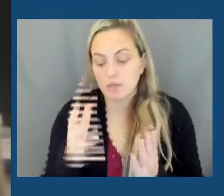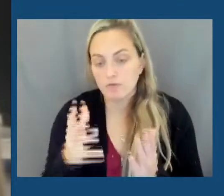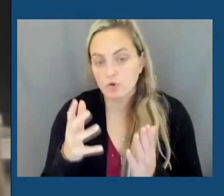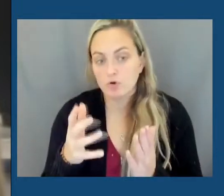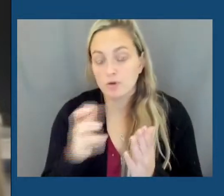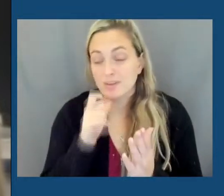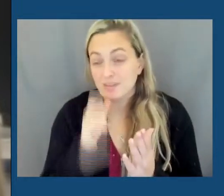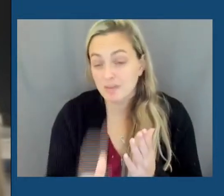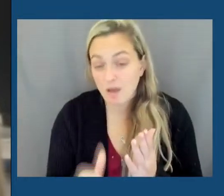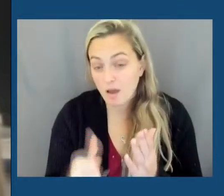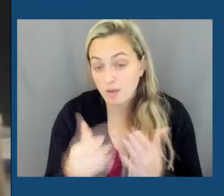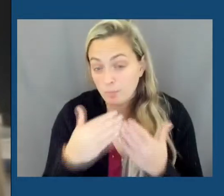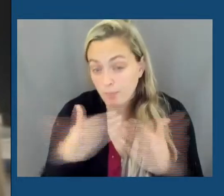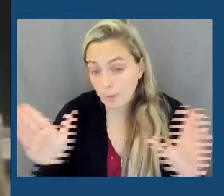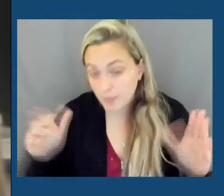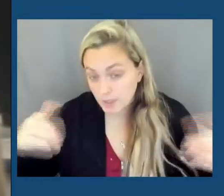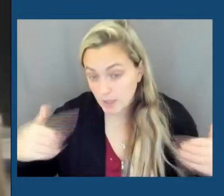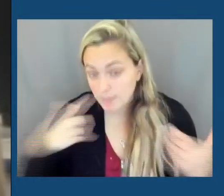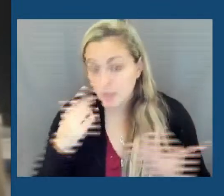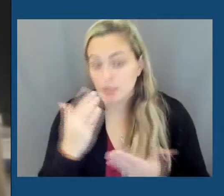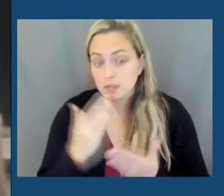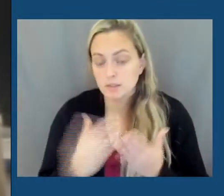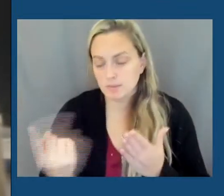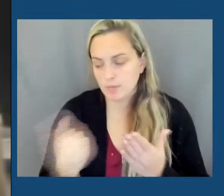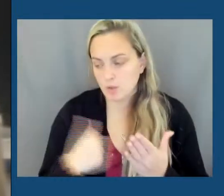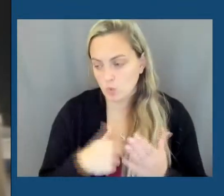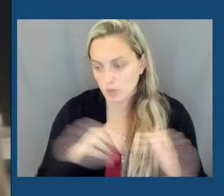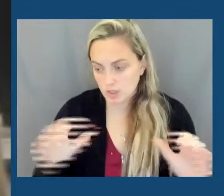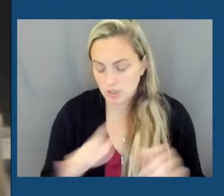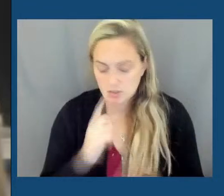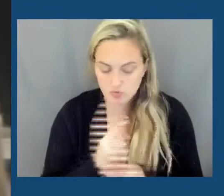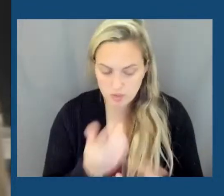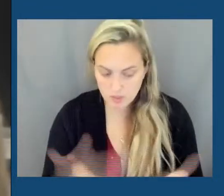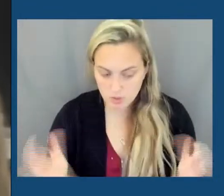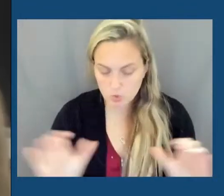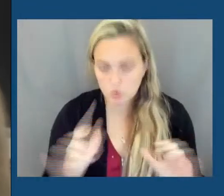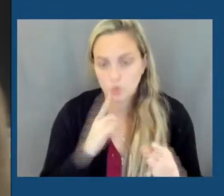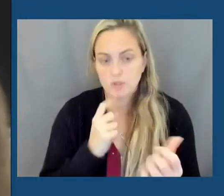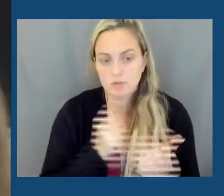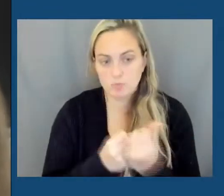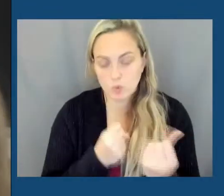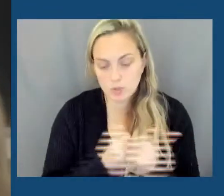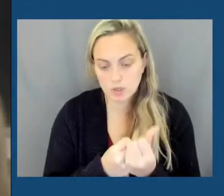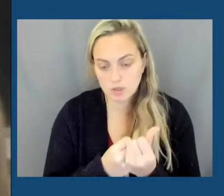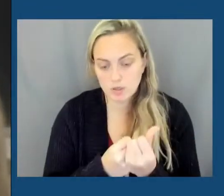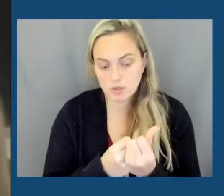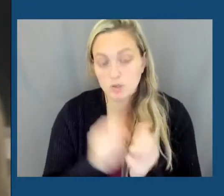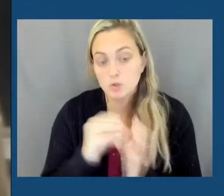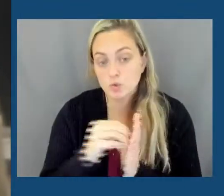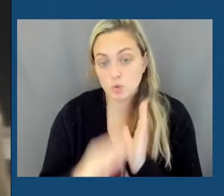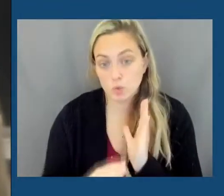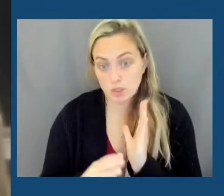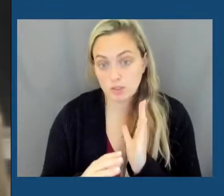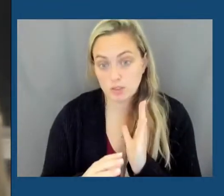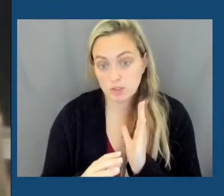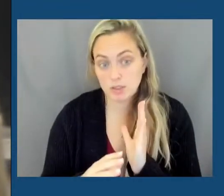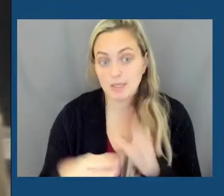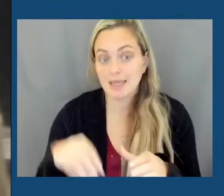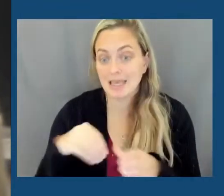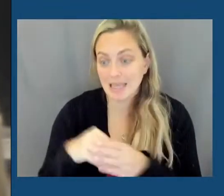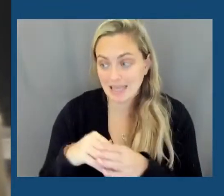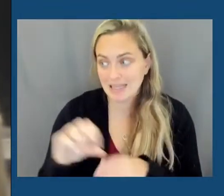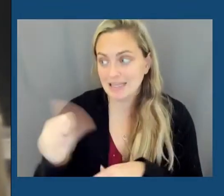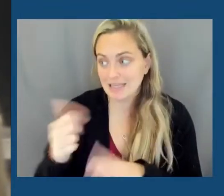very public because it's something that we did because it's the right thing to do, is that we supported students in the 10